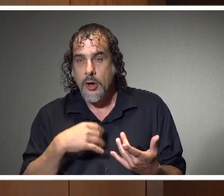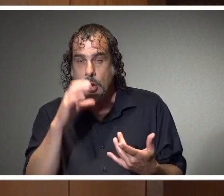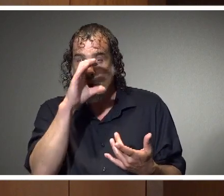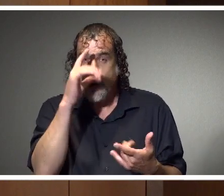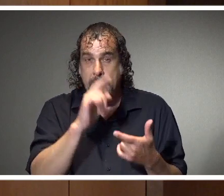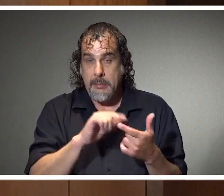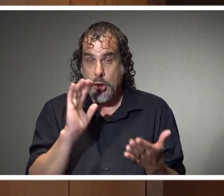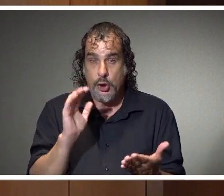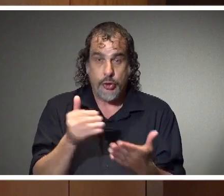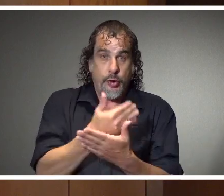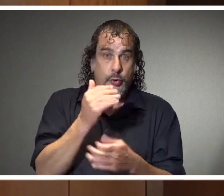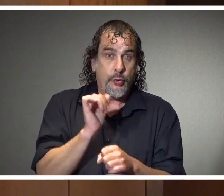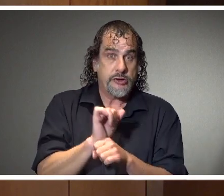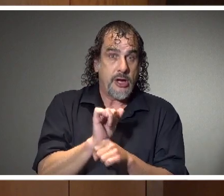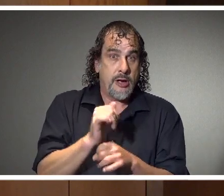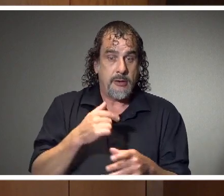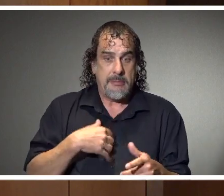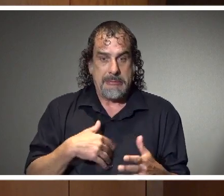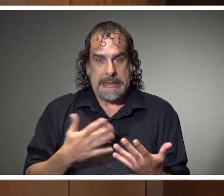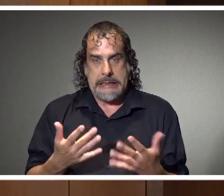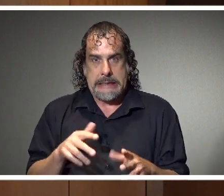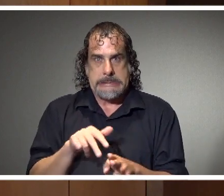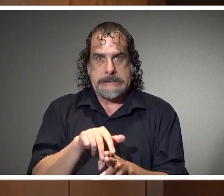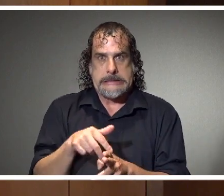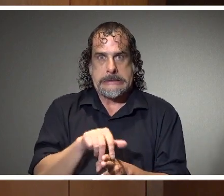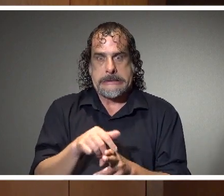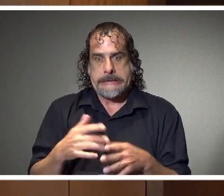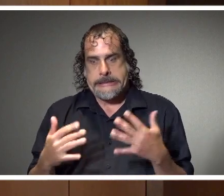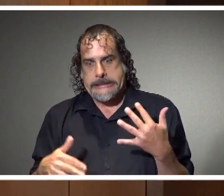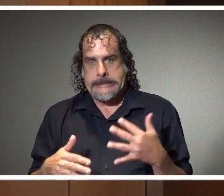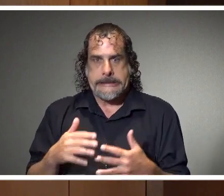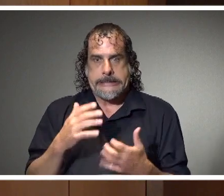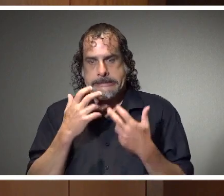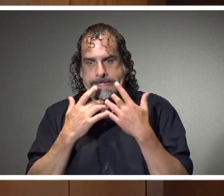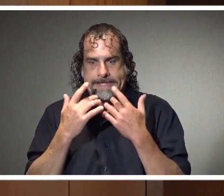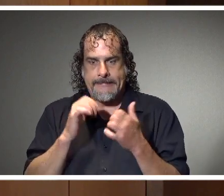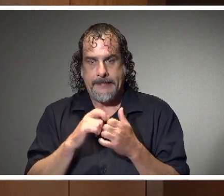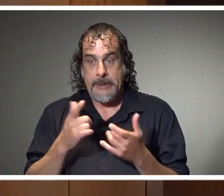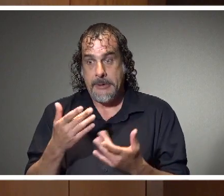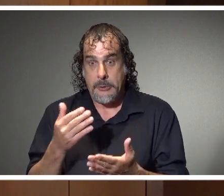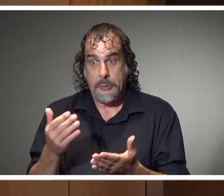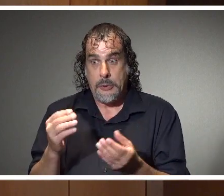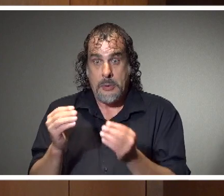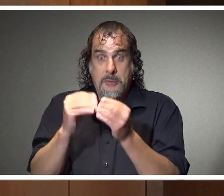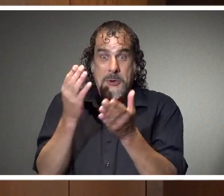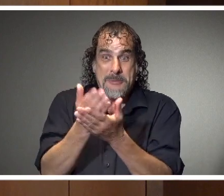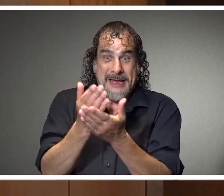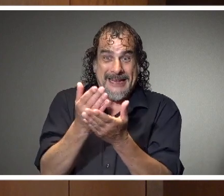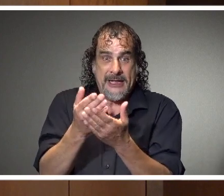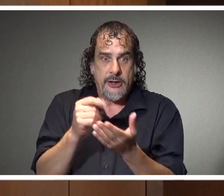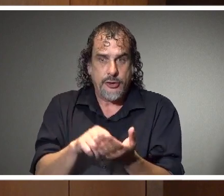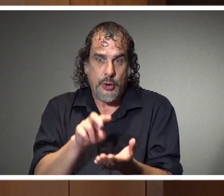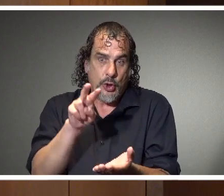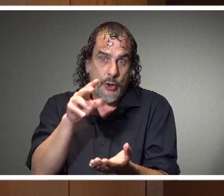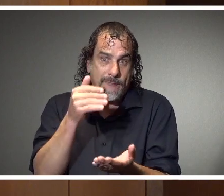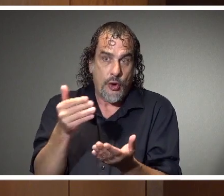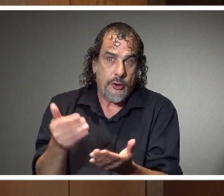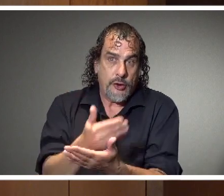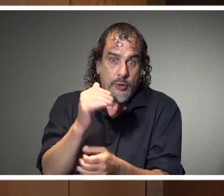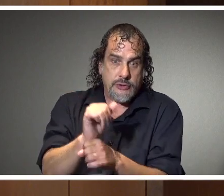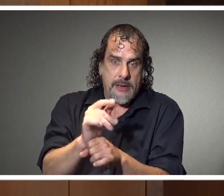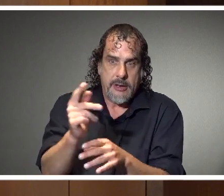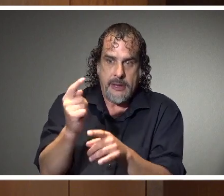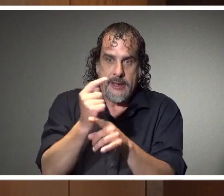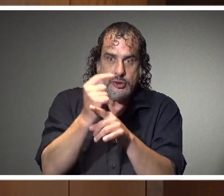career? Perhaps they're anxious about the idea, even if it would be the promise of more money, to look to a new job where they would train